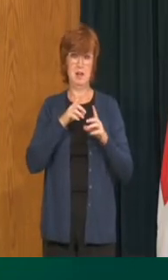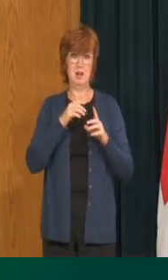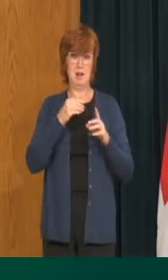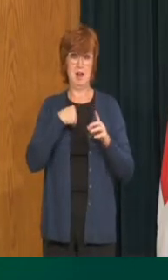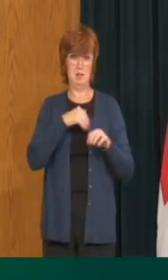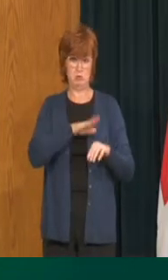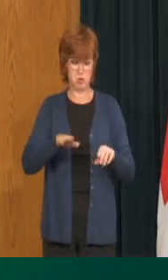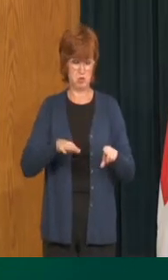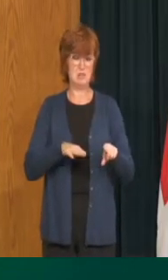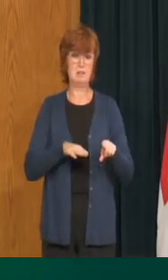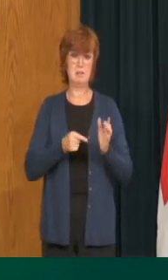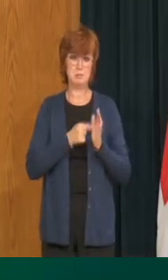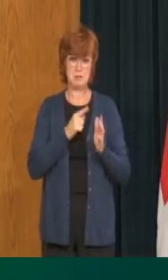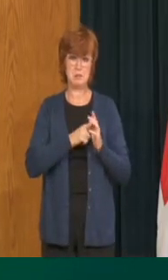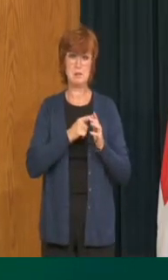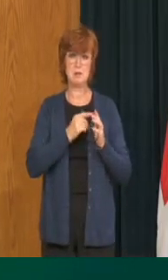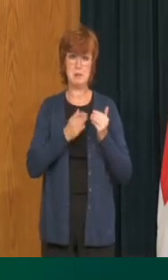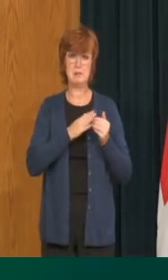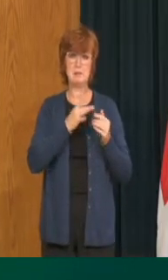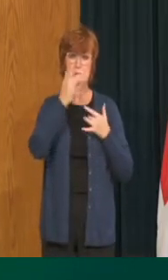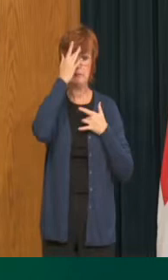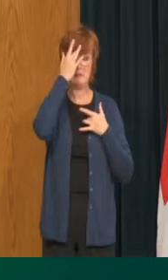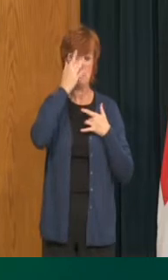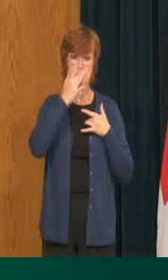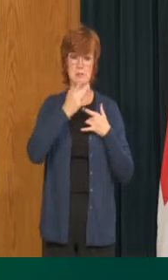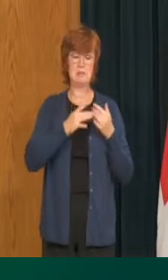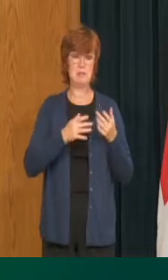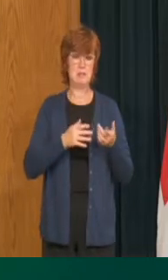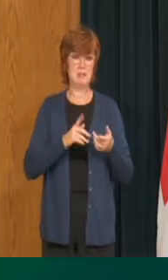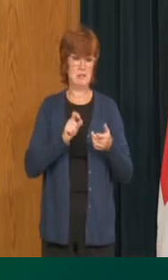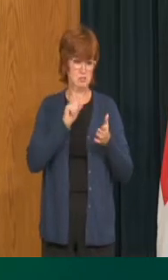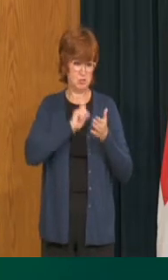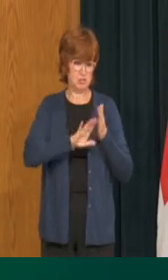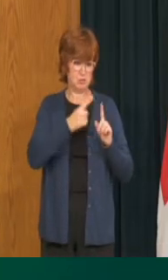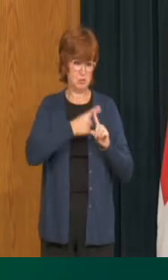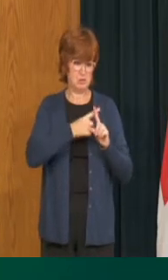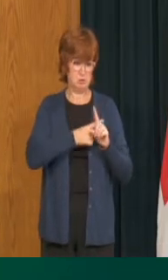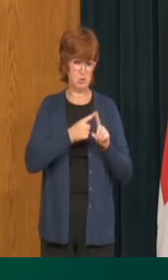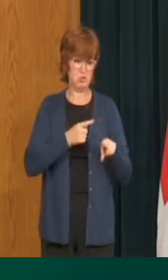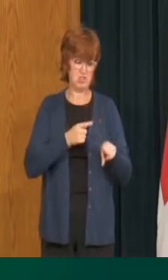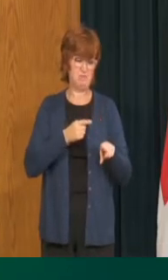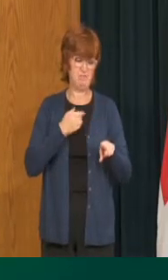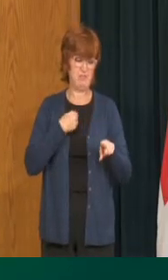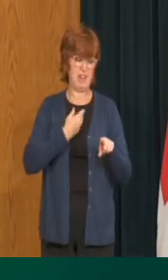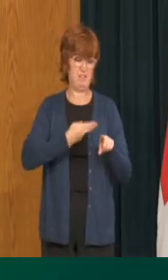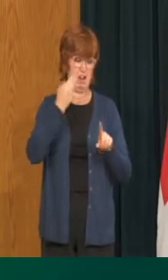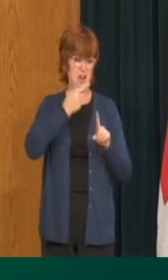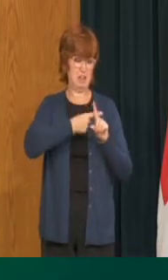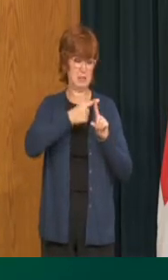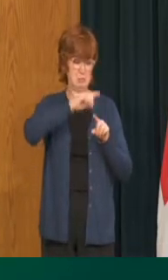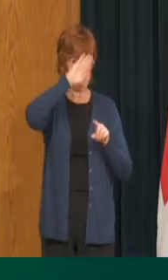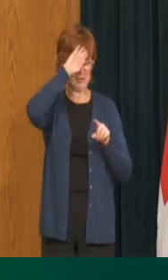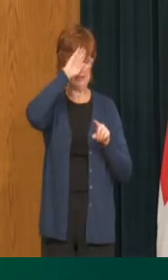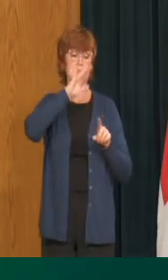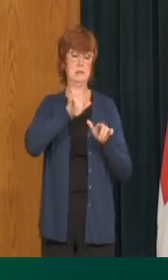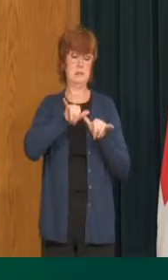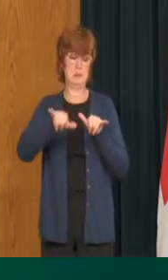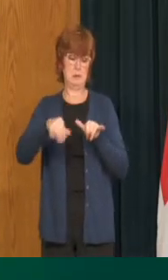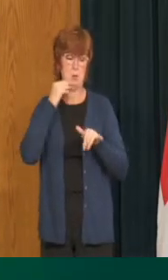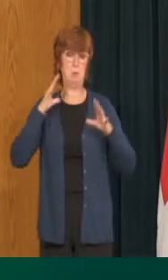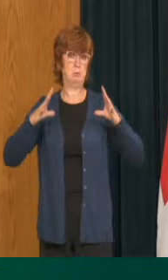used to as we've re-entered the workforce, and we'll have to accommodate that for students and staff in schools as